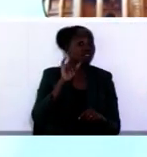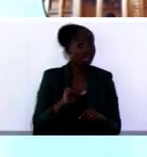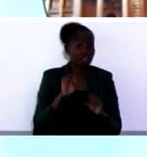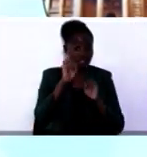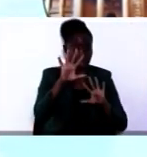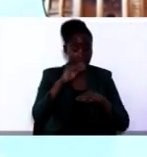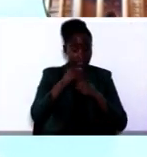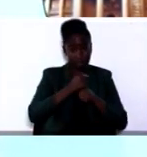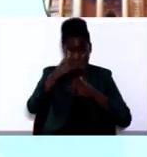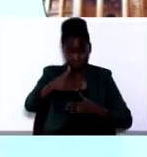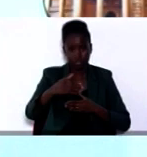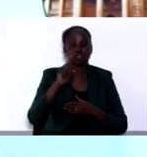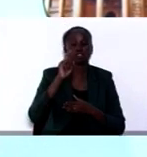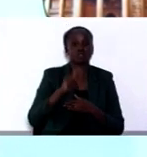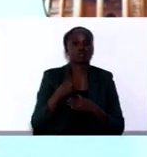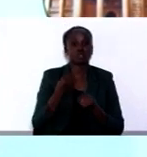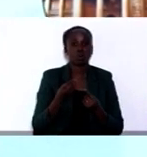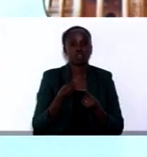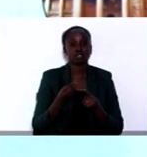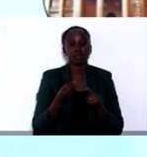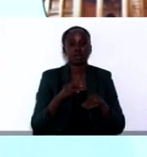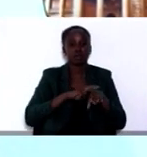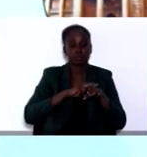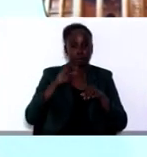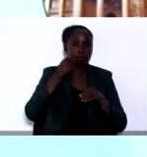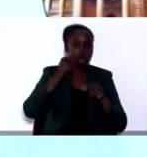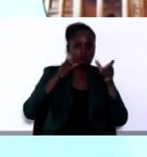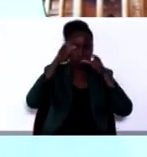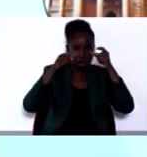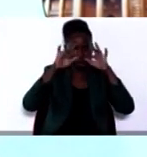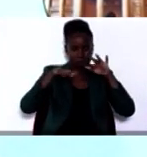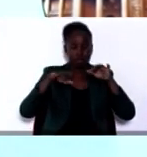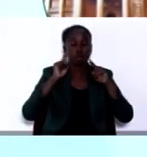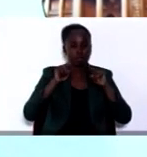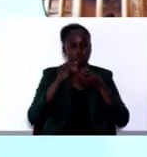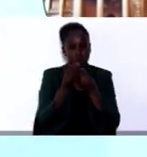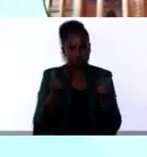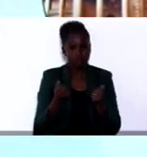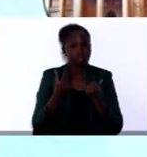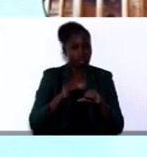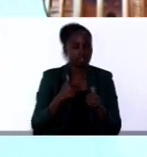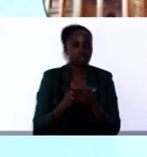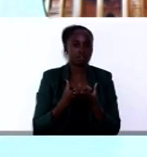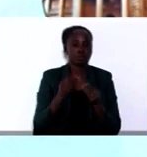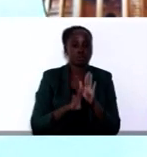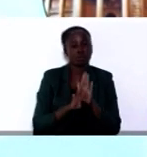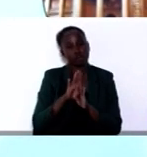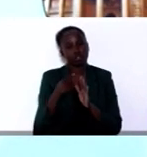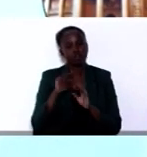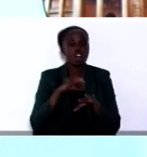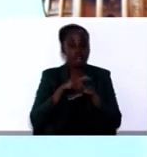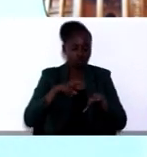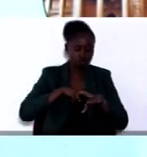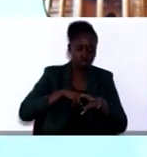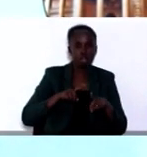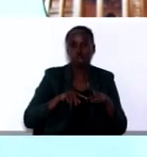we must break the back of patriarchy and racism and make meaningful progress towards a non-racial and